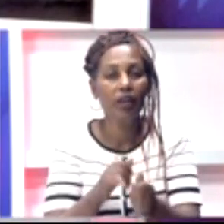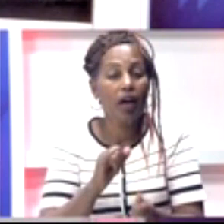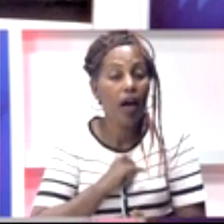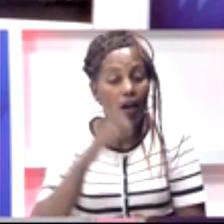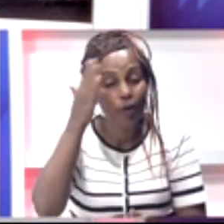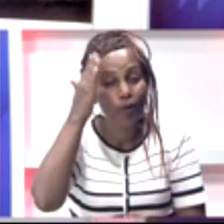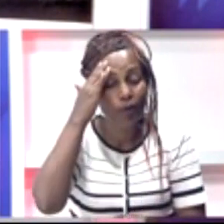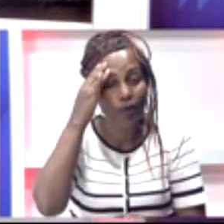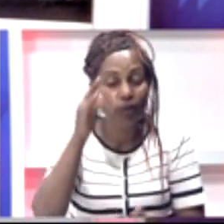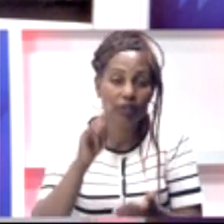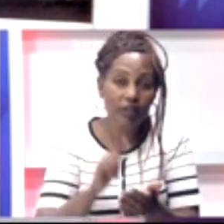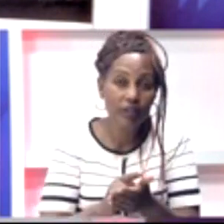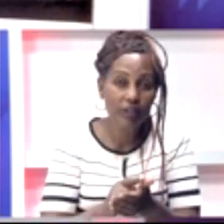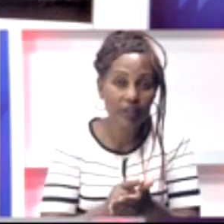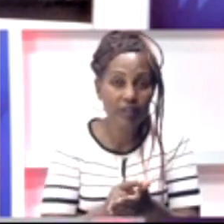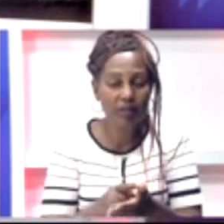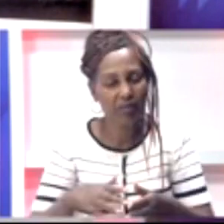not make you tired.